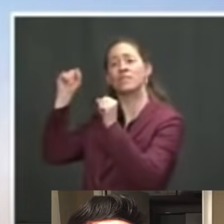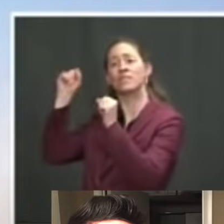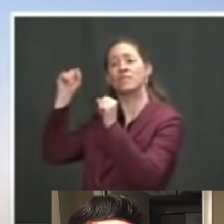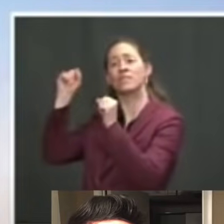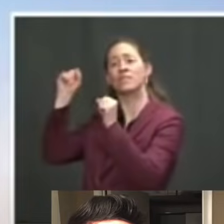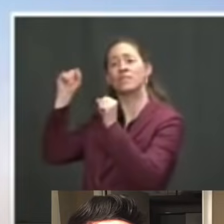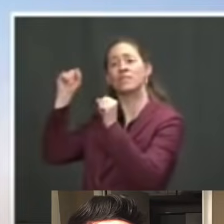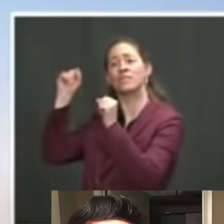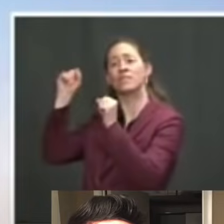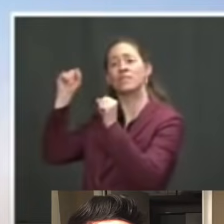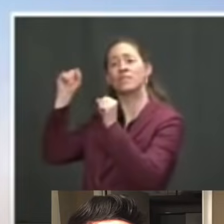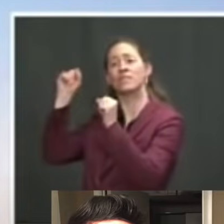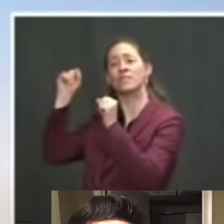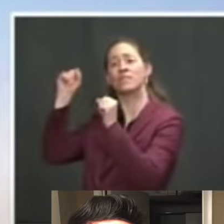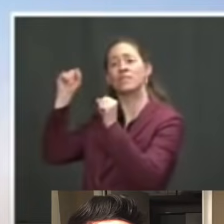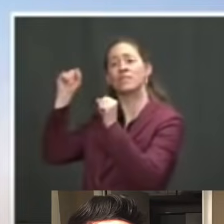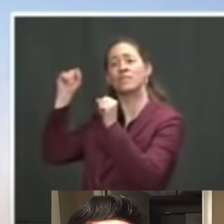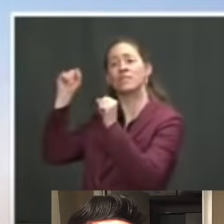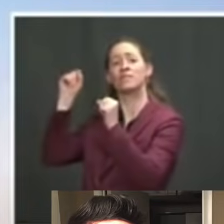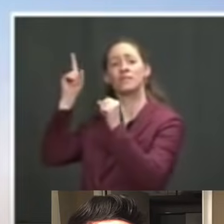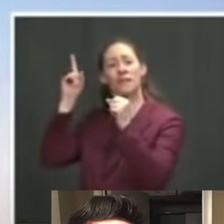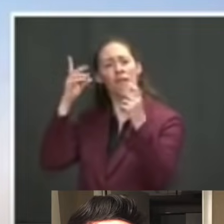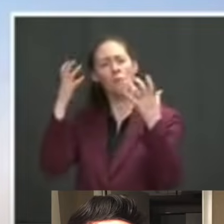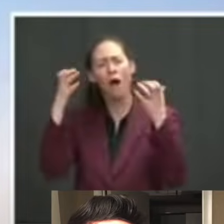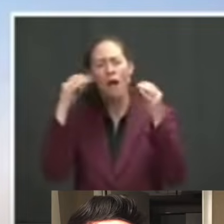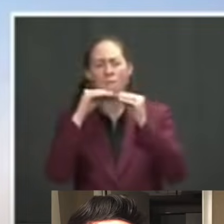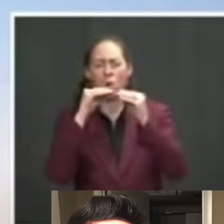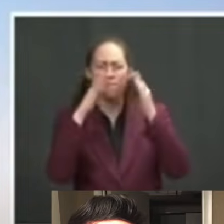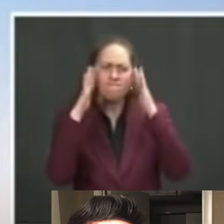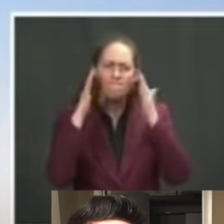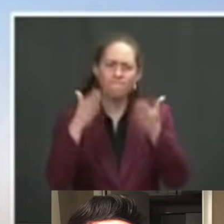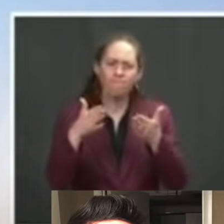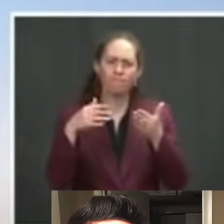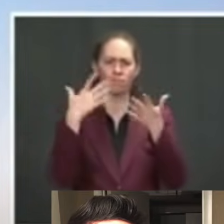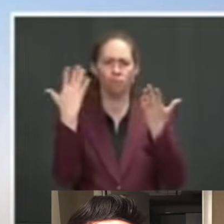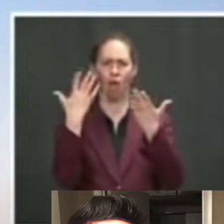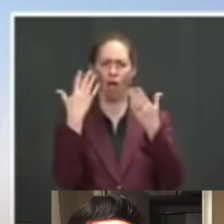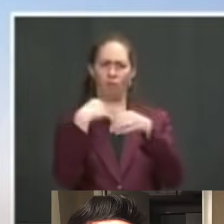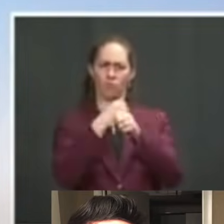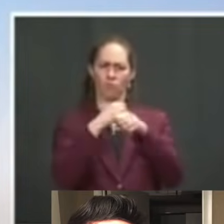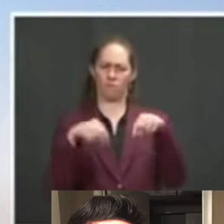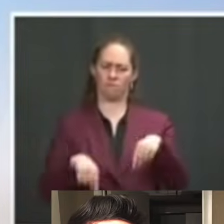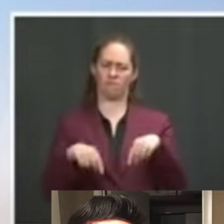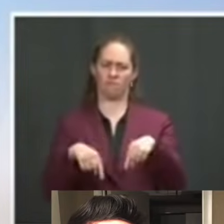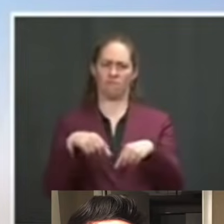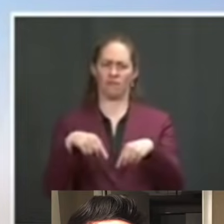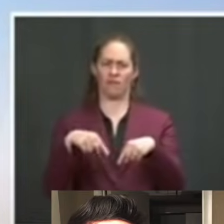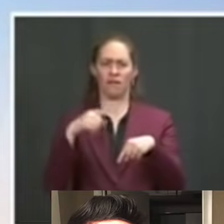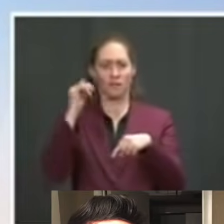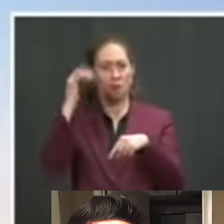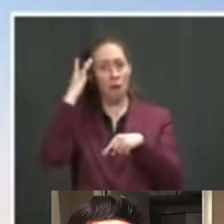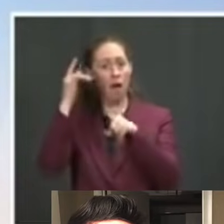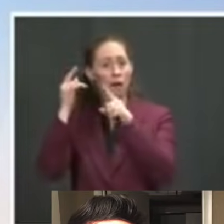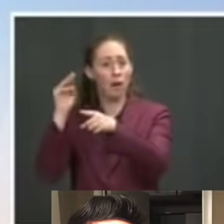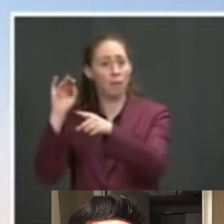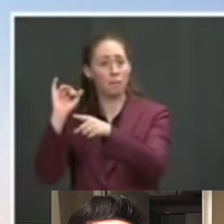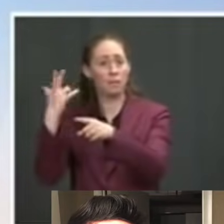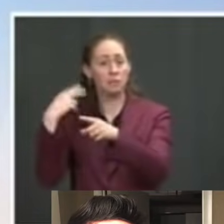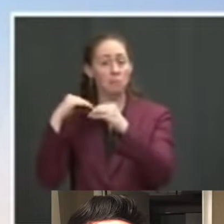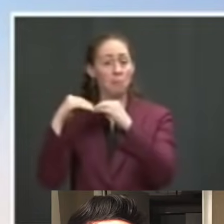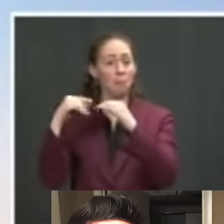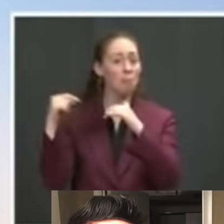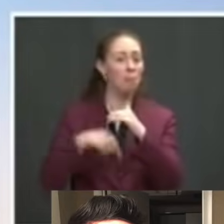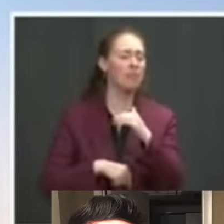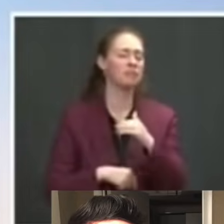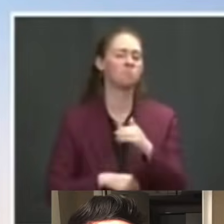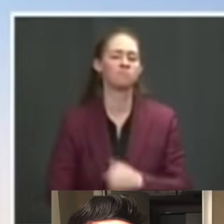could be as high as 4.5%. I think I'm going to weigh in on that further. Go ahead, Peter. Jen, let me ask you, the state of California right now is projecting a